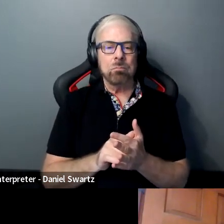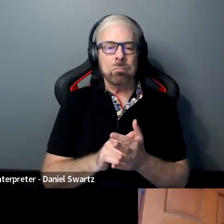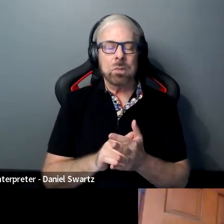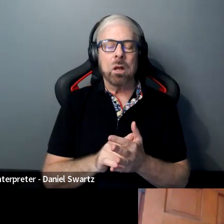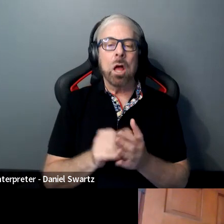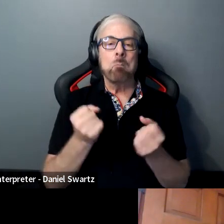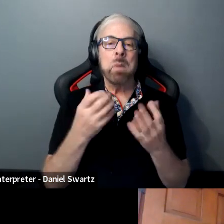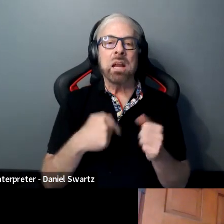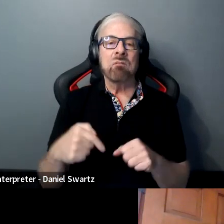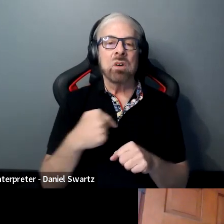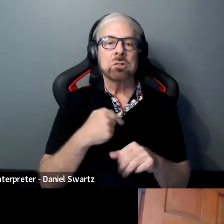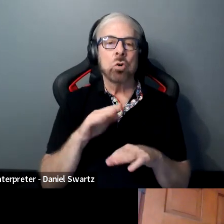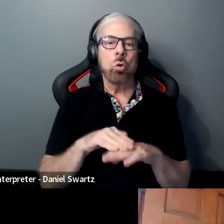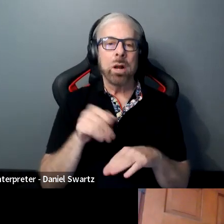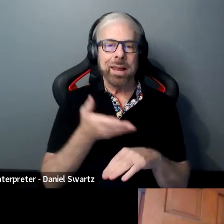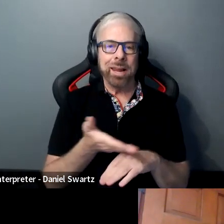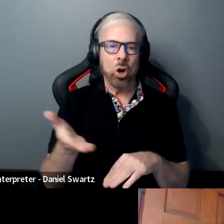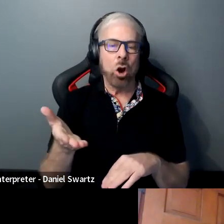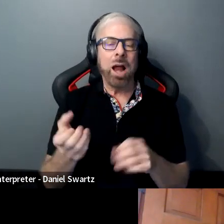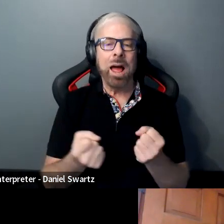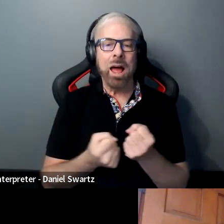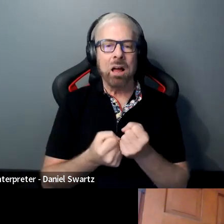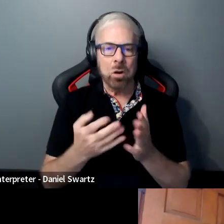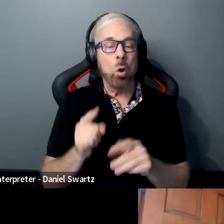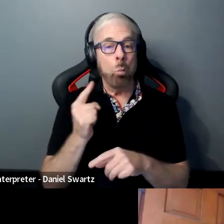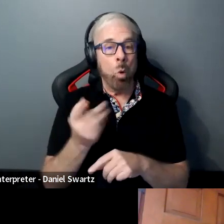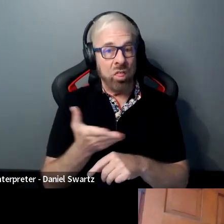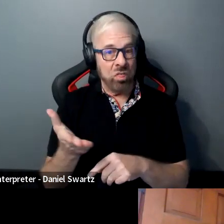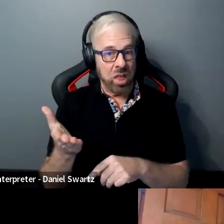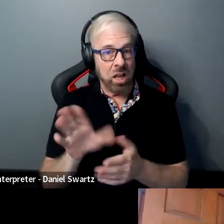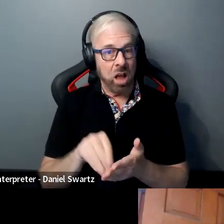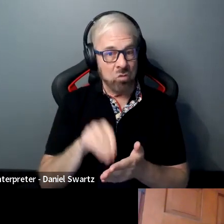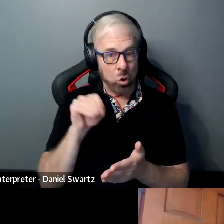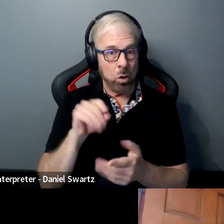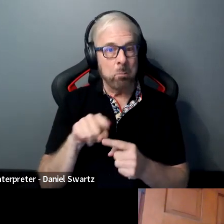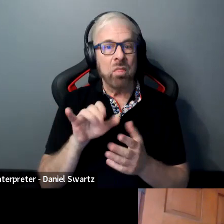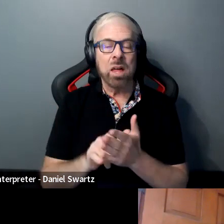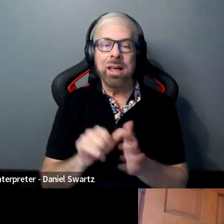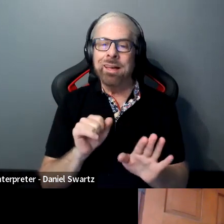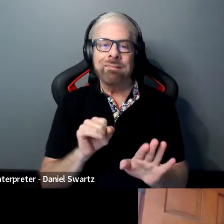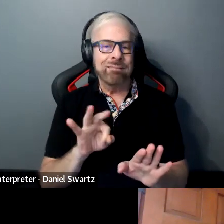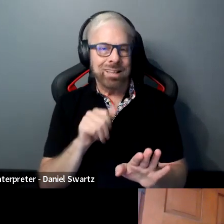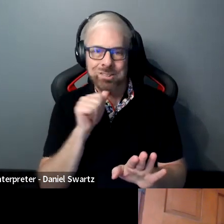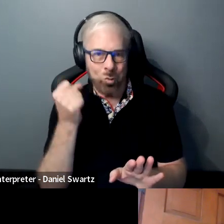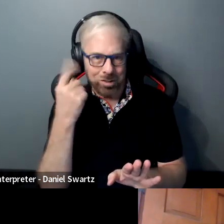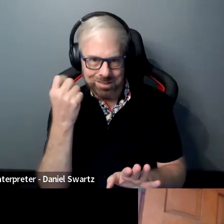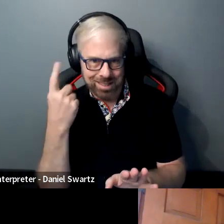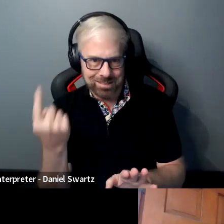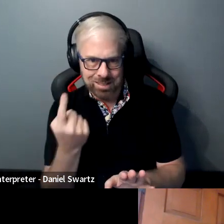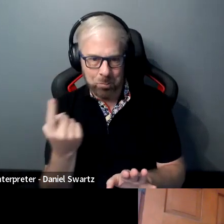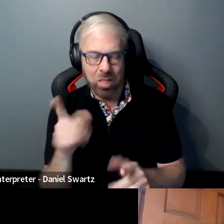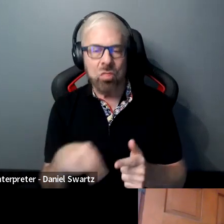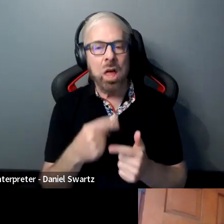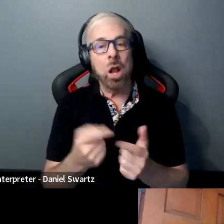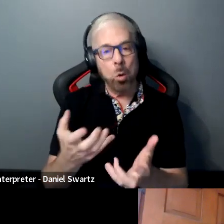Many of us on here are advocates, and one thing that I've learned about being an advocate is that if I don't understand something, I want to